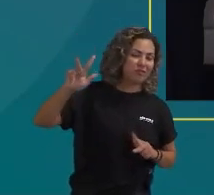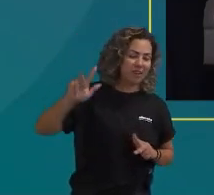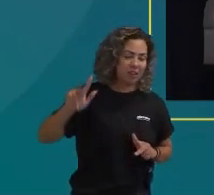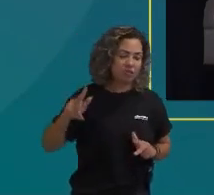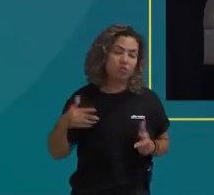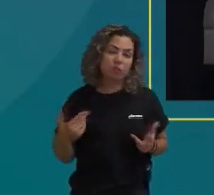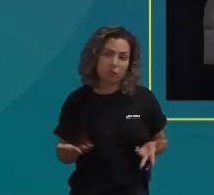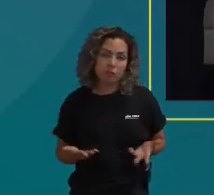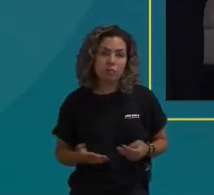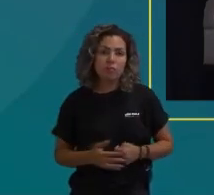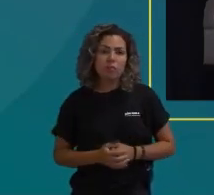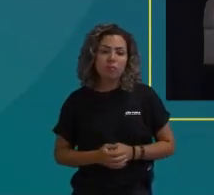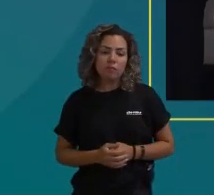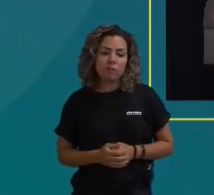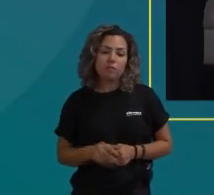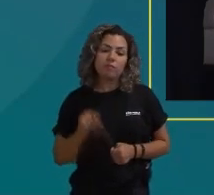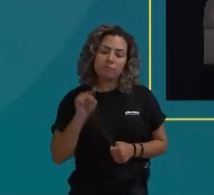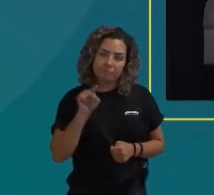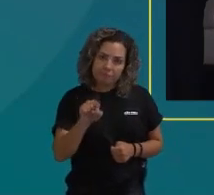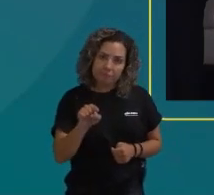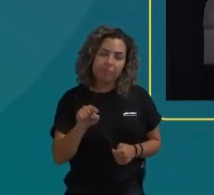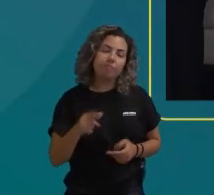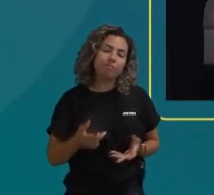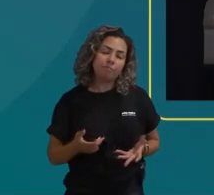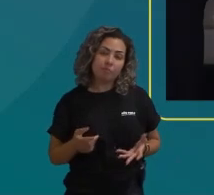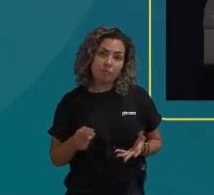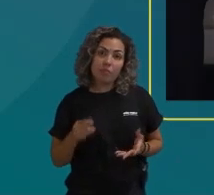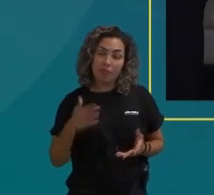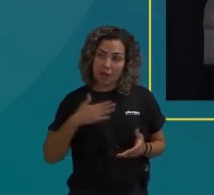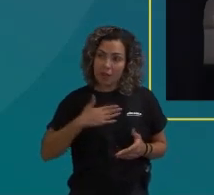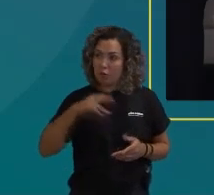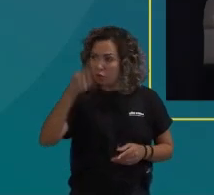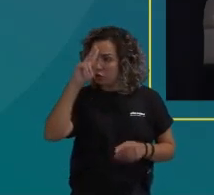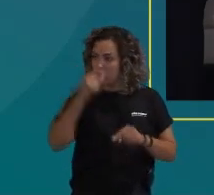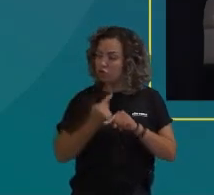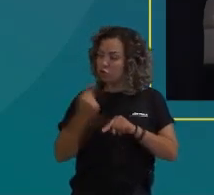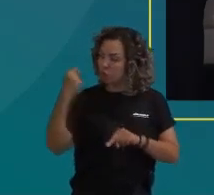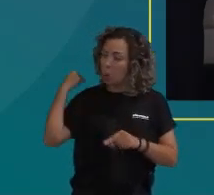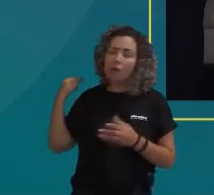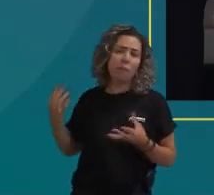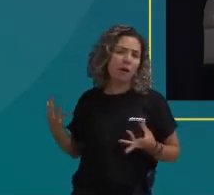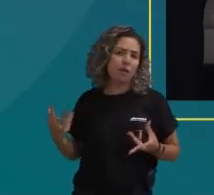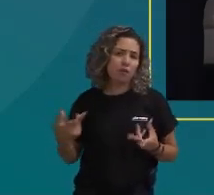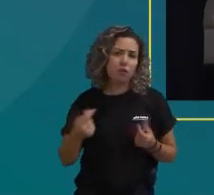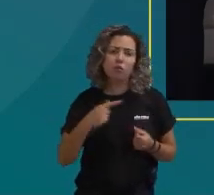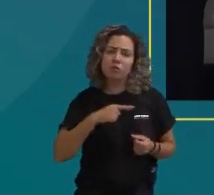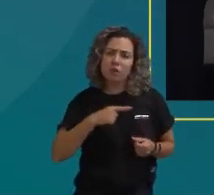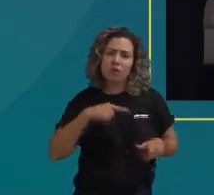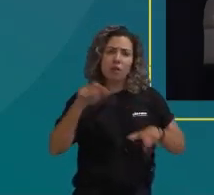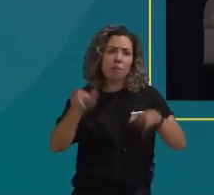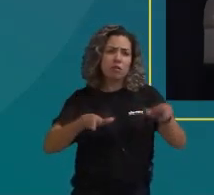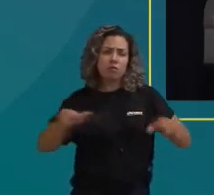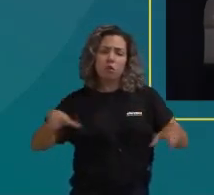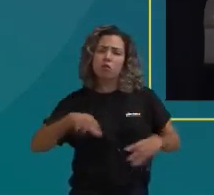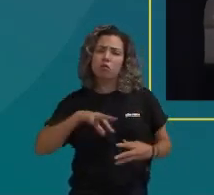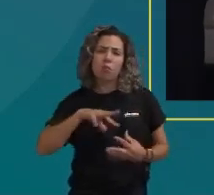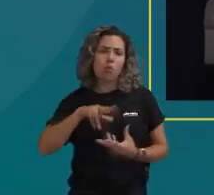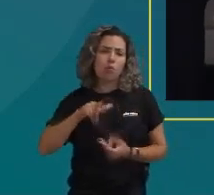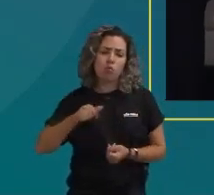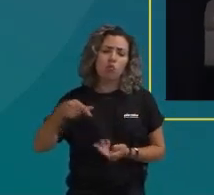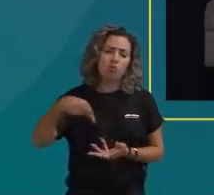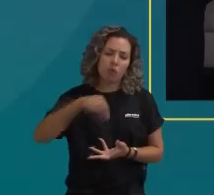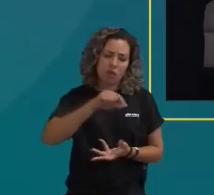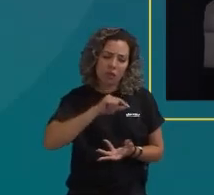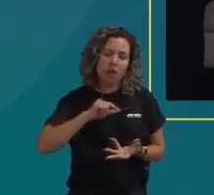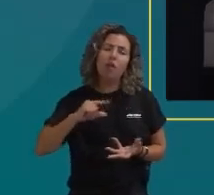beauty of a place from where I come. And we send people across the globe. I was talking to my counterpart. There are people from Kochi even in